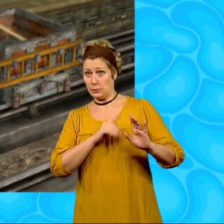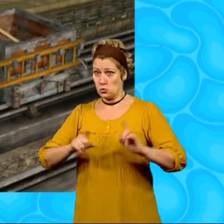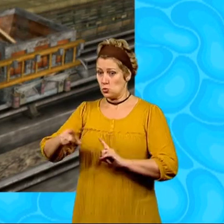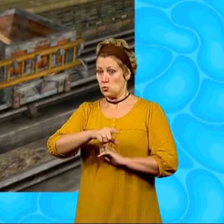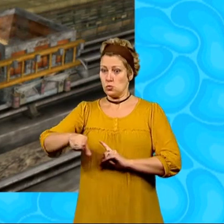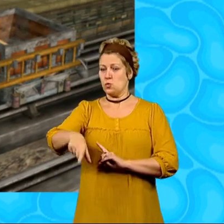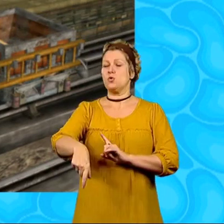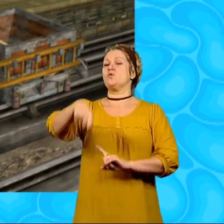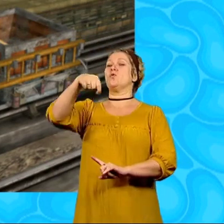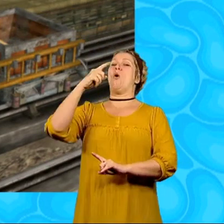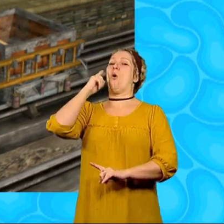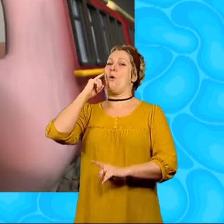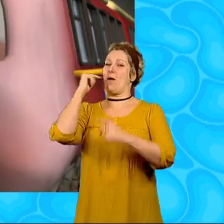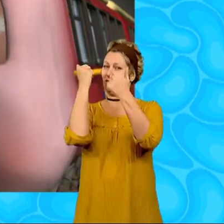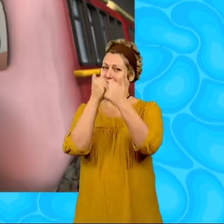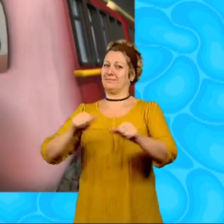fails!